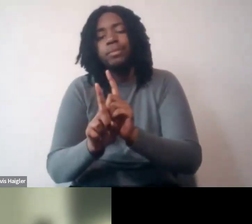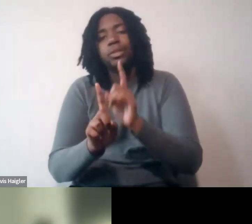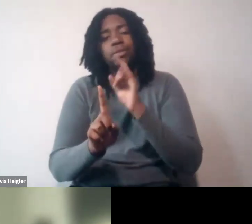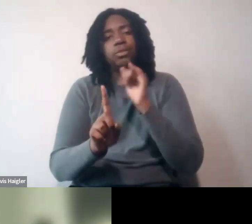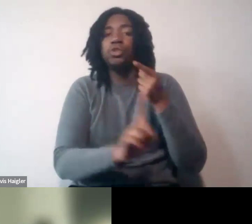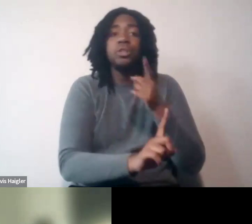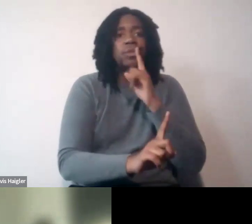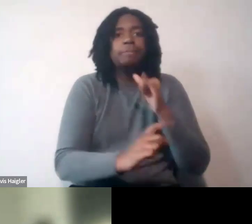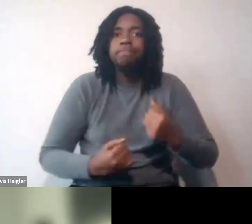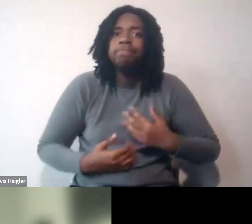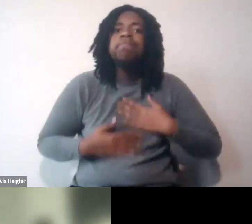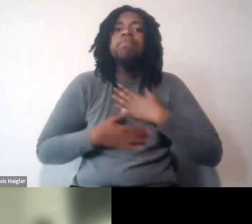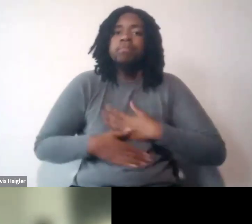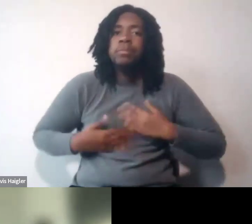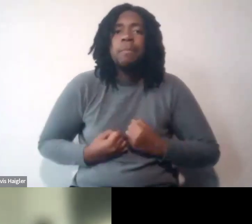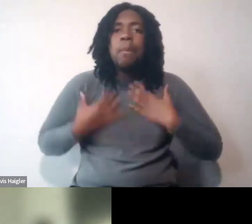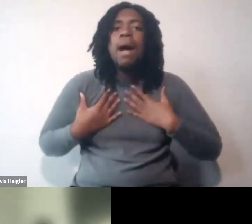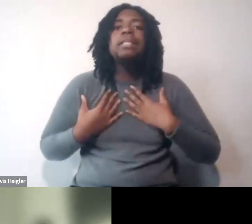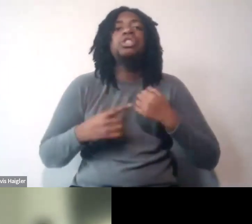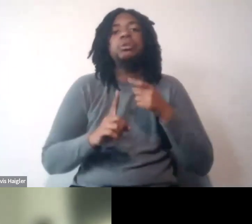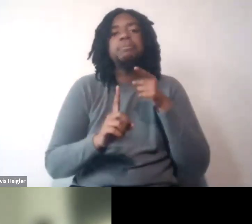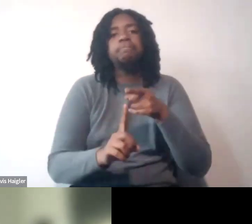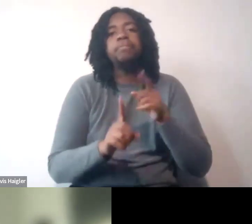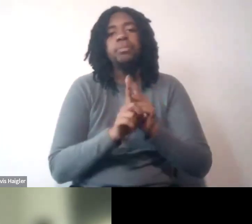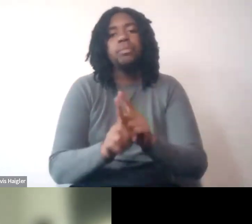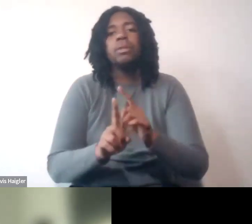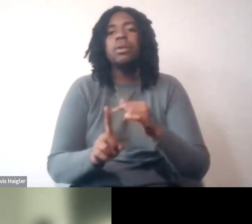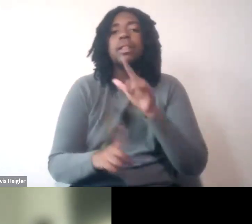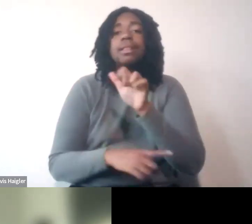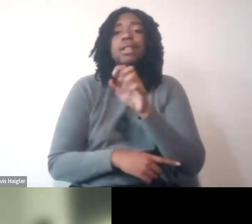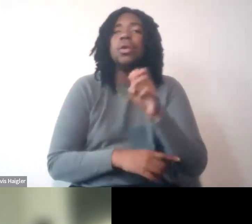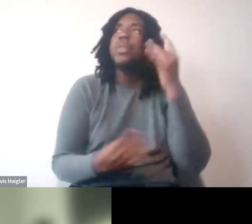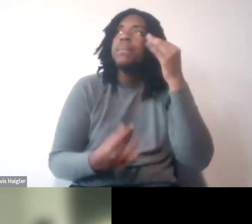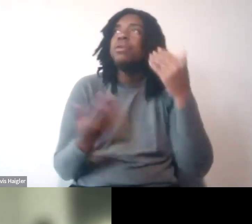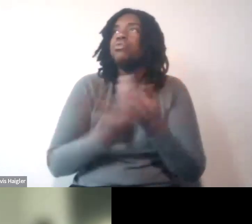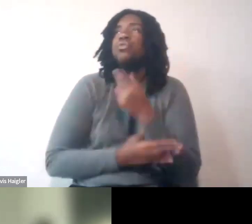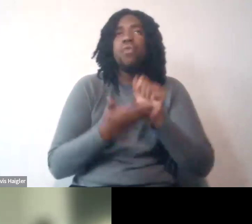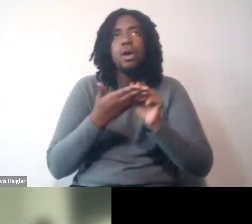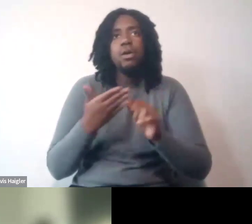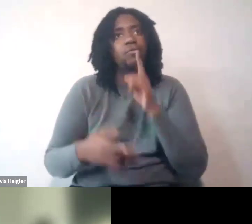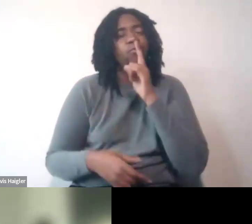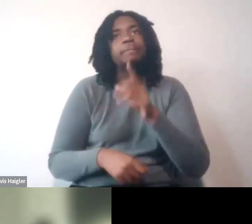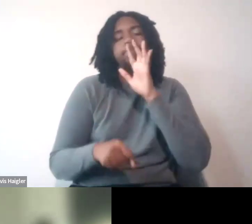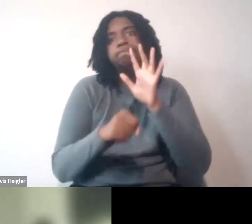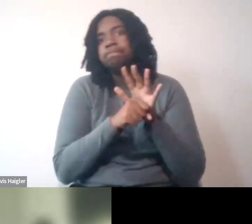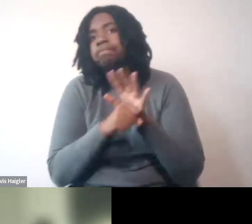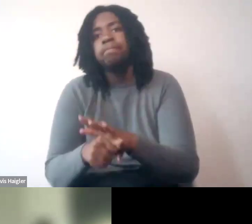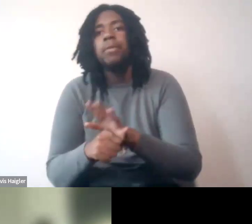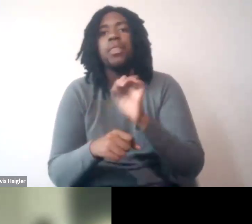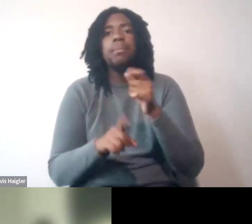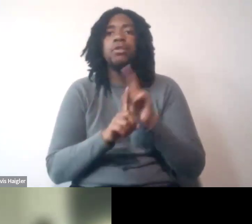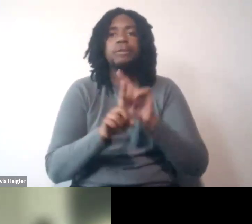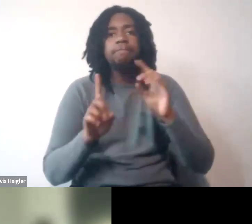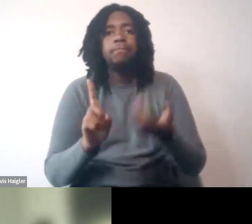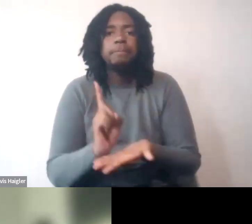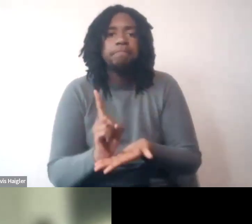also, when we think about these new authors coming in, we actually are really committing to that person to bring them up and